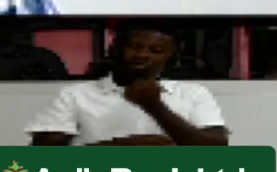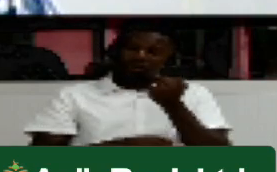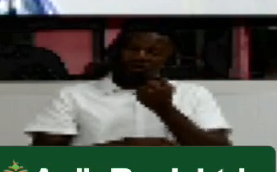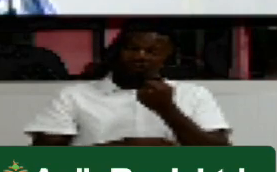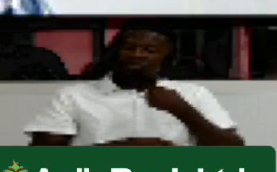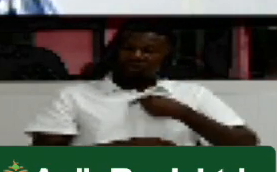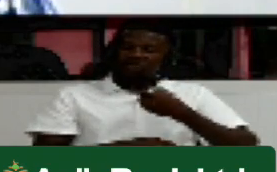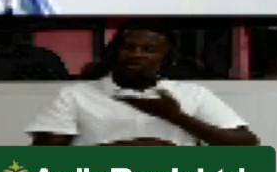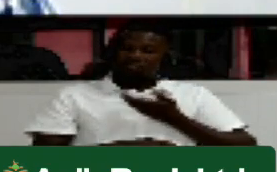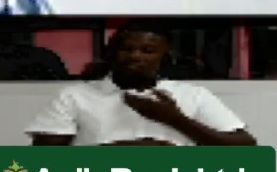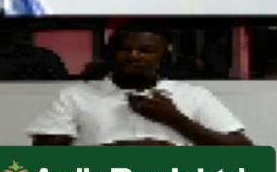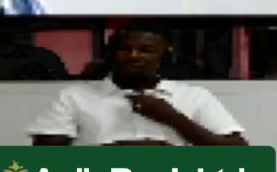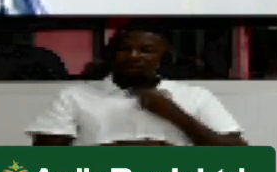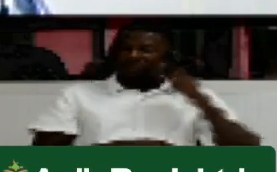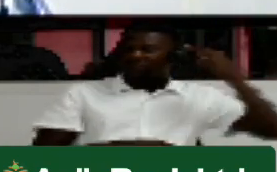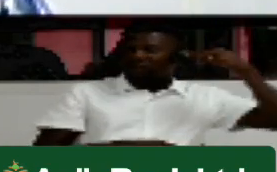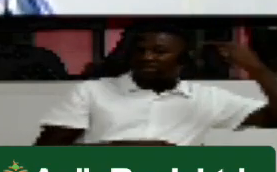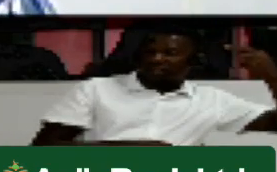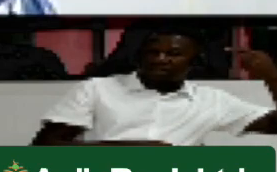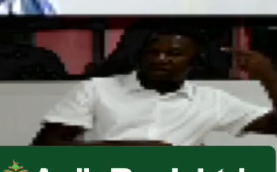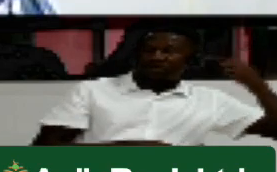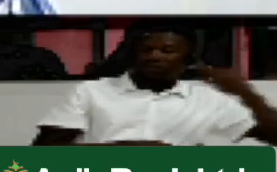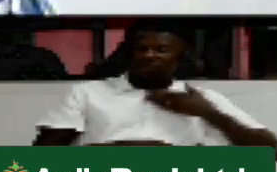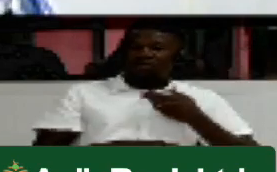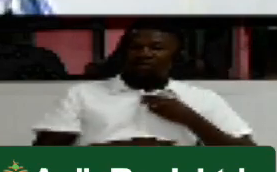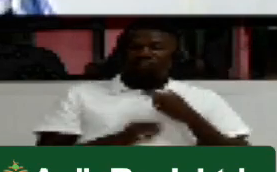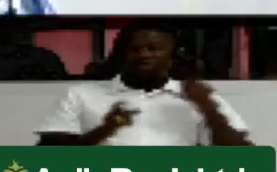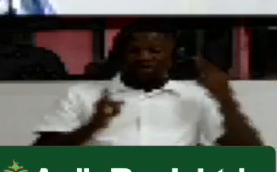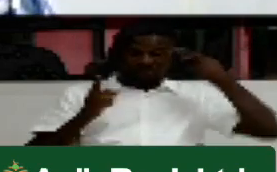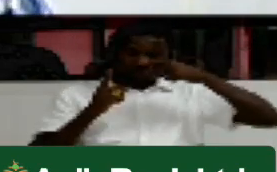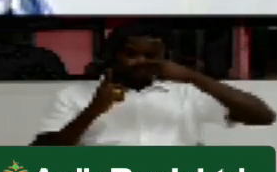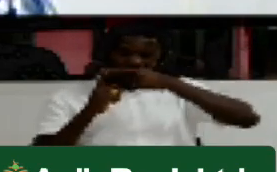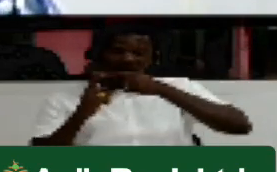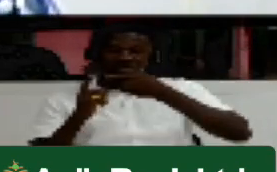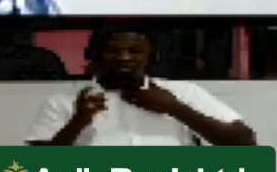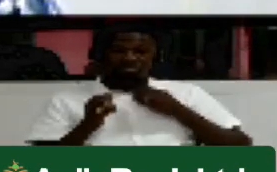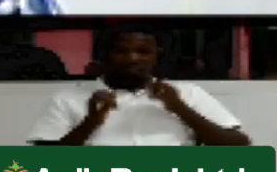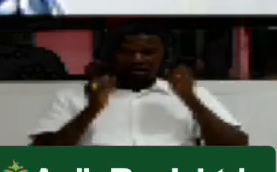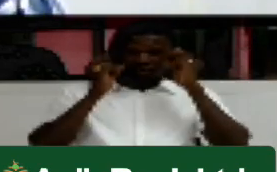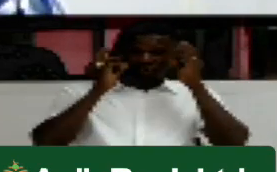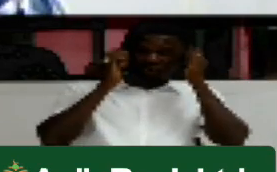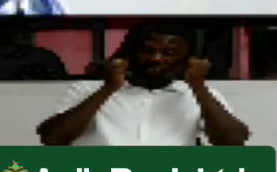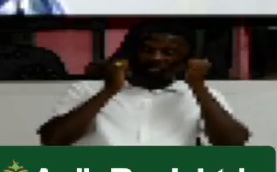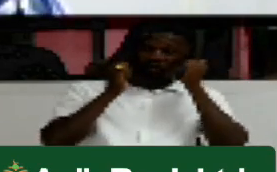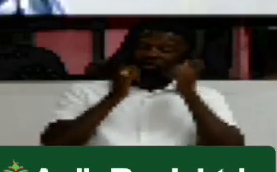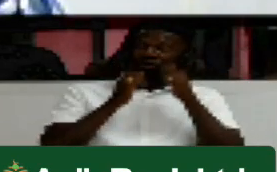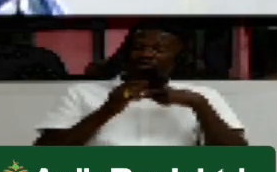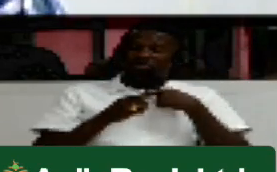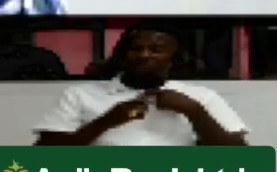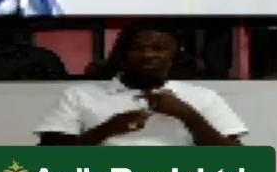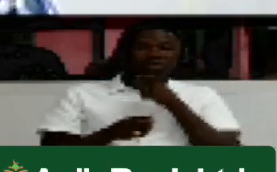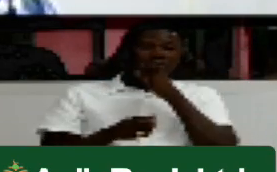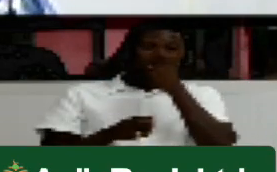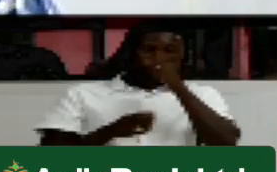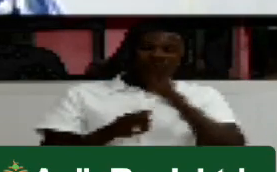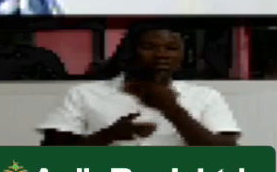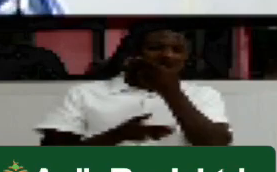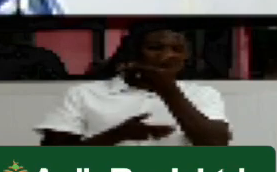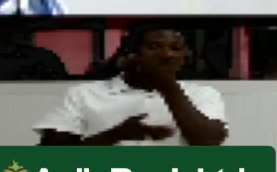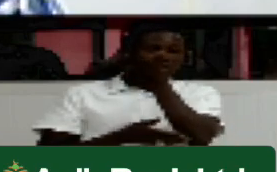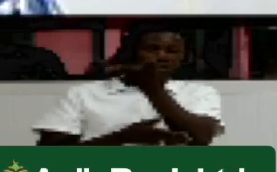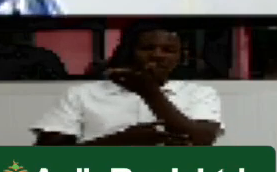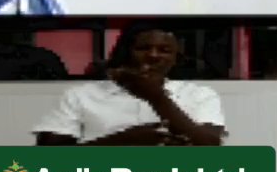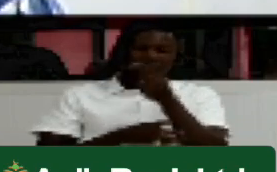because I have my dreams, I have my objective, I have my goals, but someone else out there decided